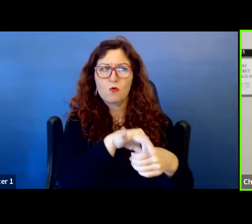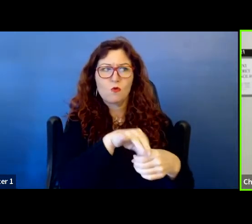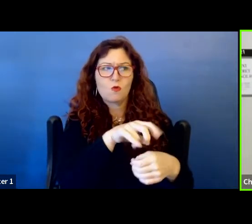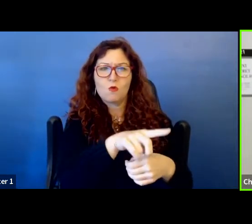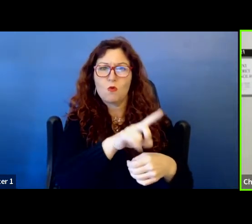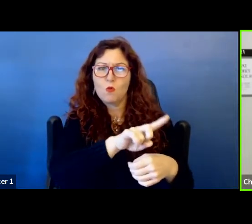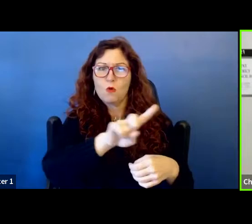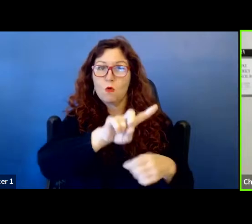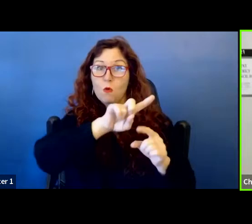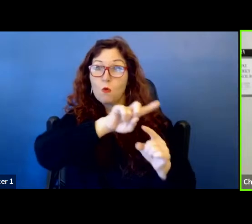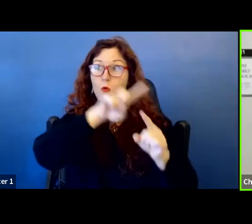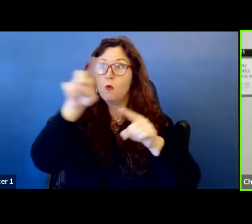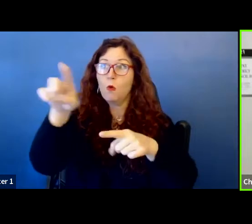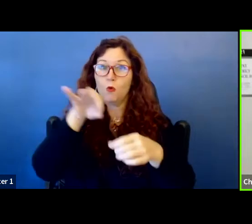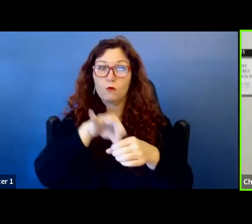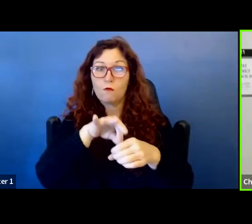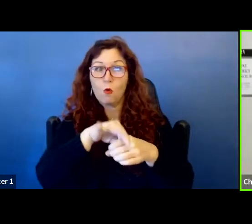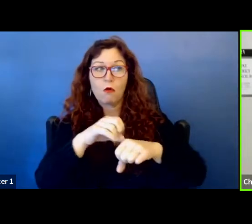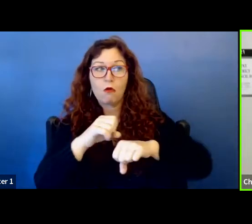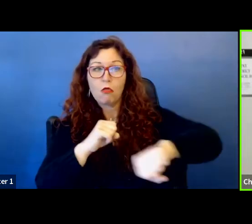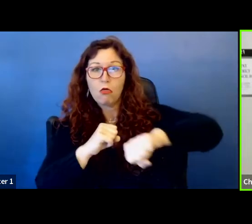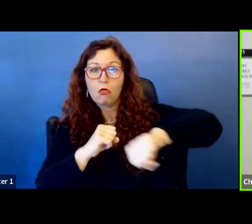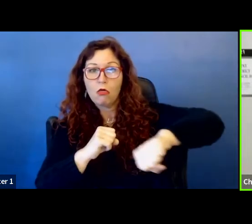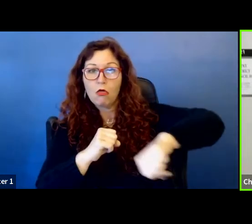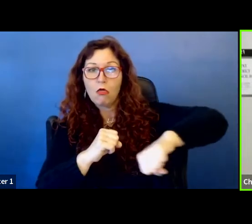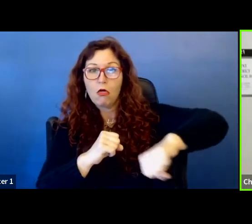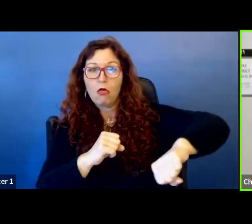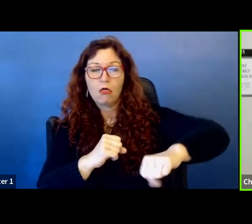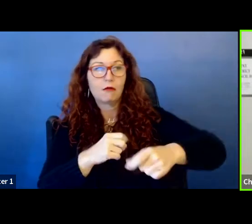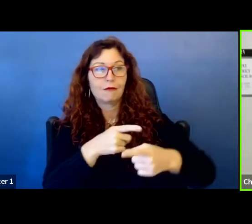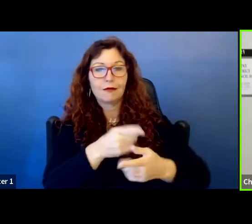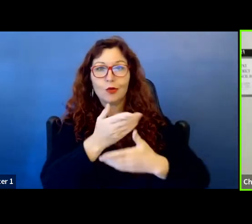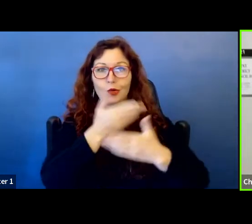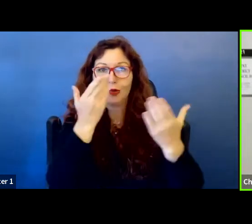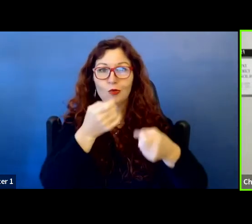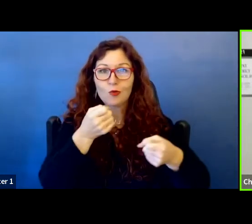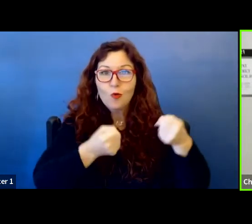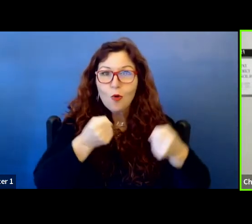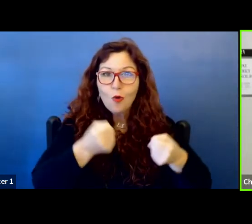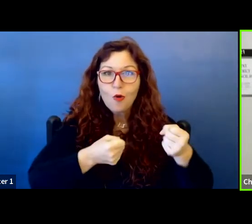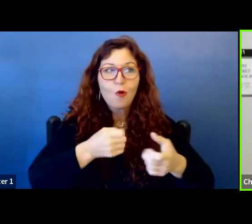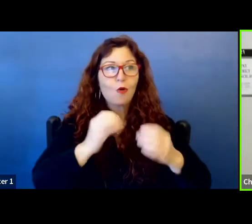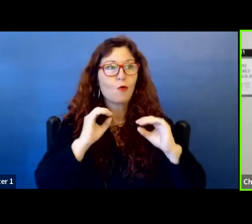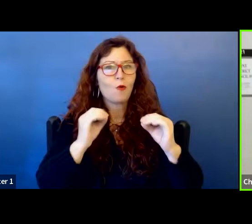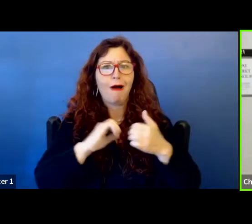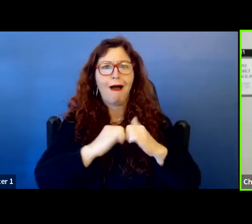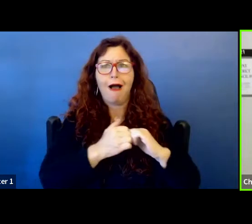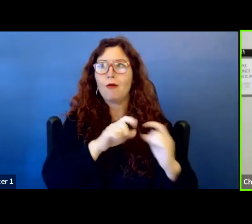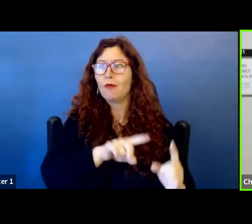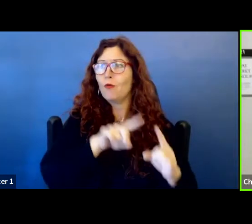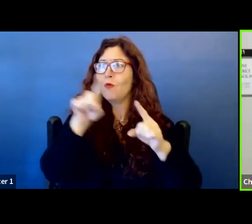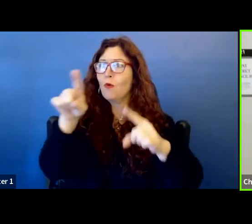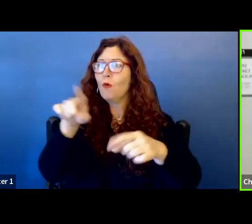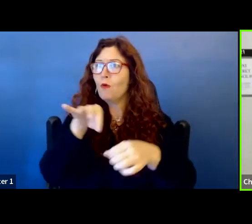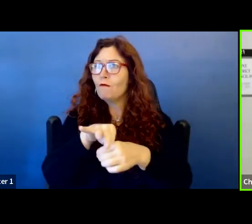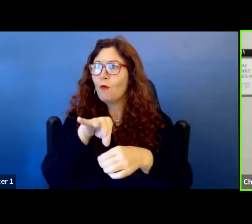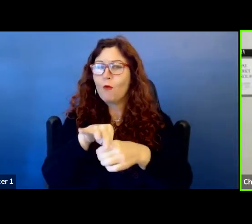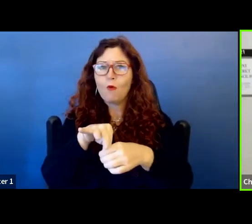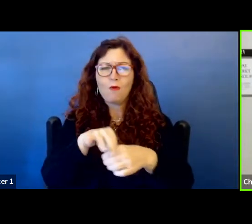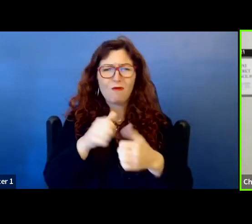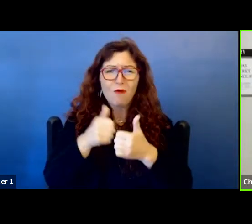removed so that people who had no transportation or no access to it couldn't get to those those voting poll